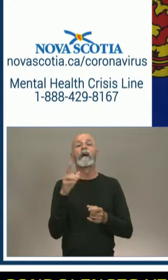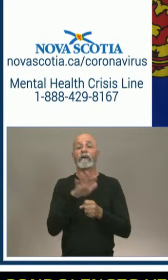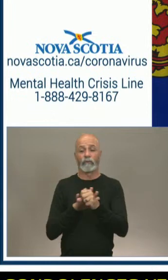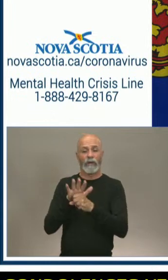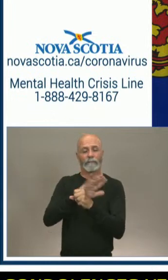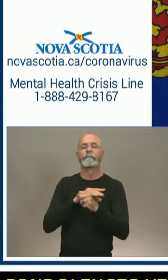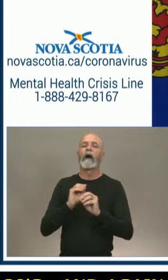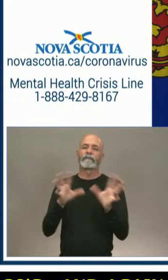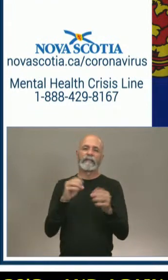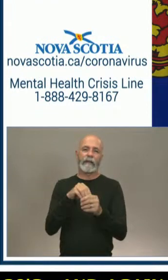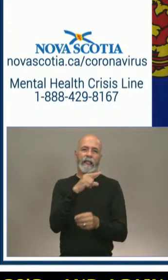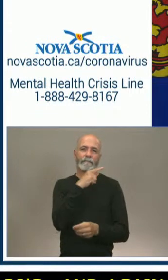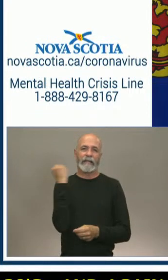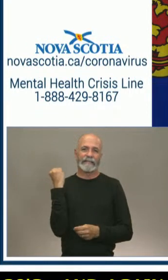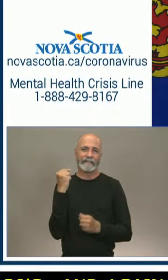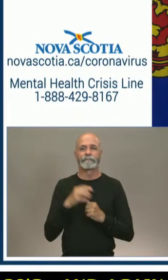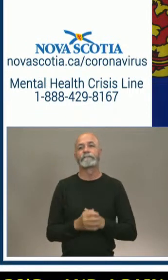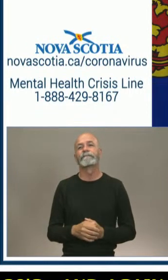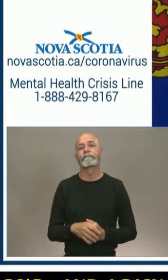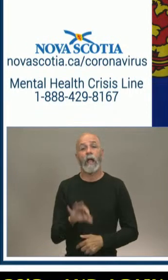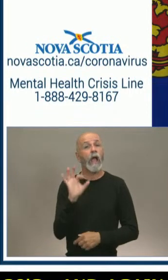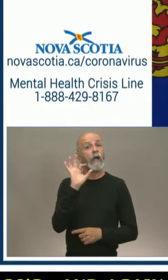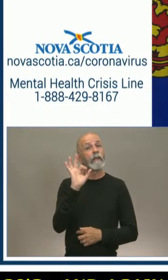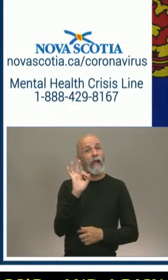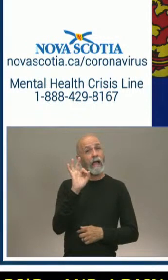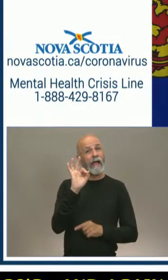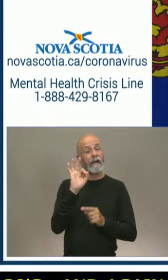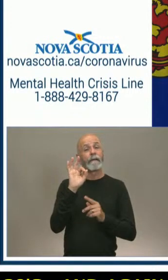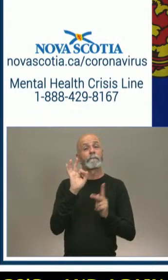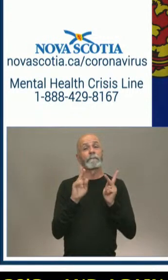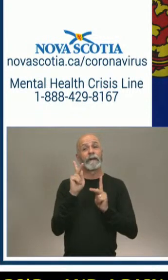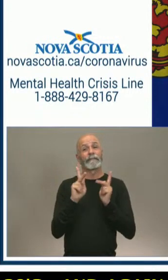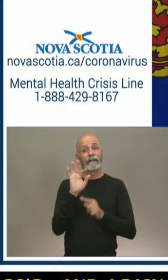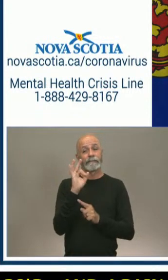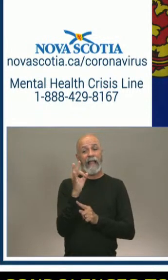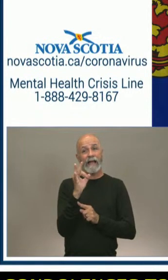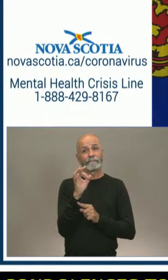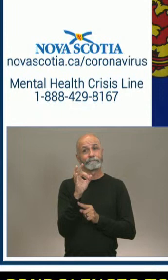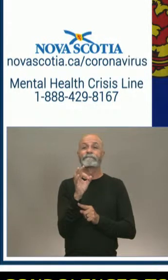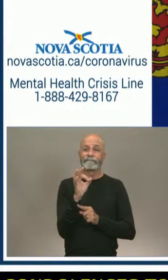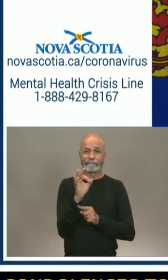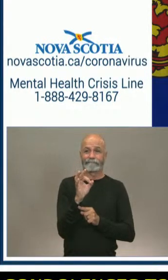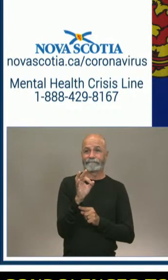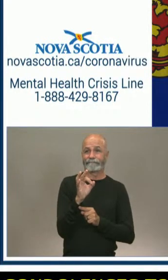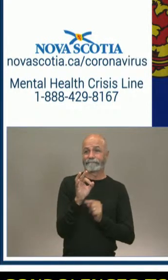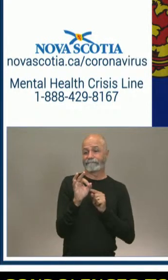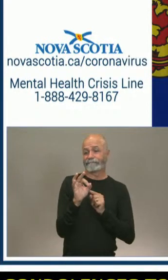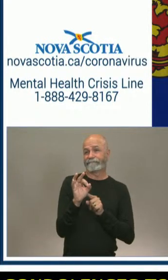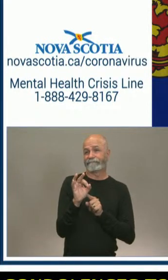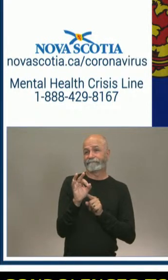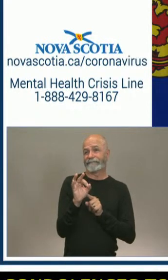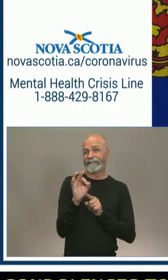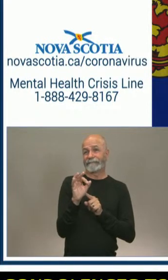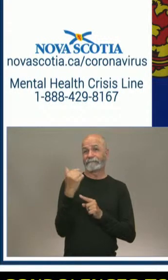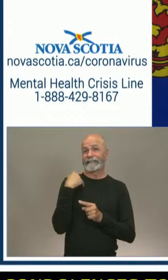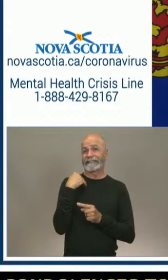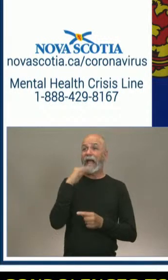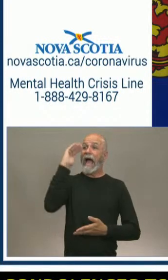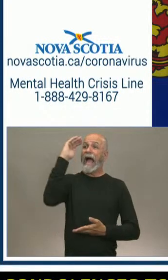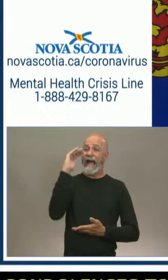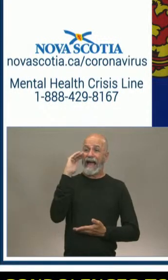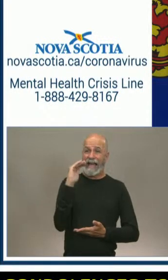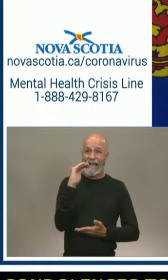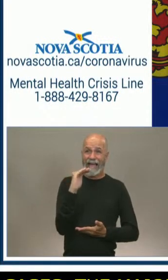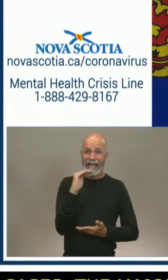That's 9 in the HRM area, the first time in a while that we were able to have single digits reported. Similarly